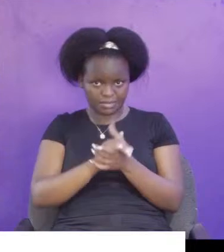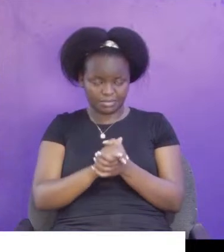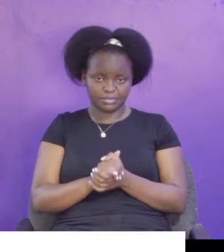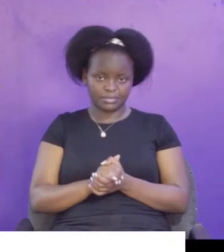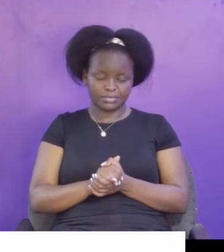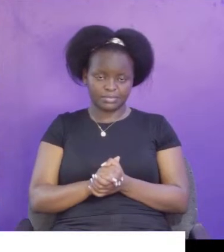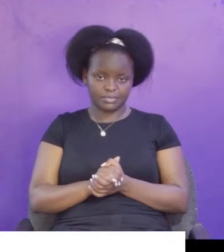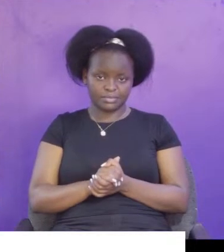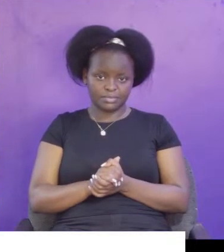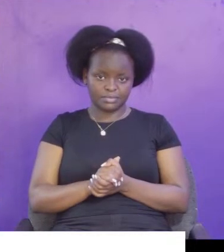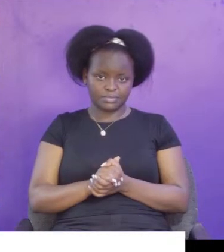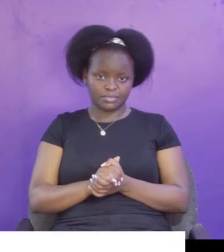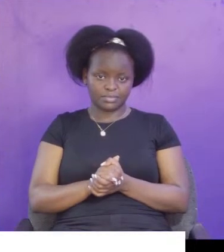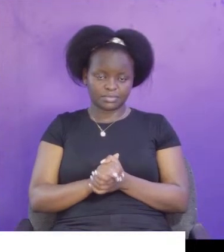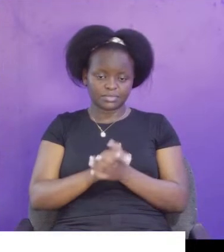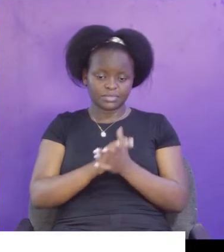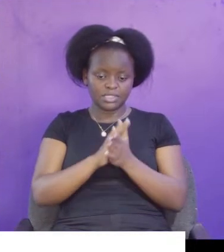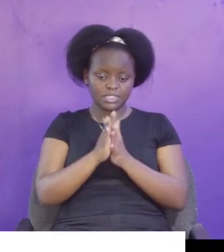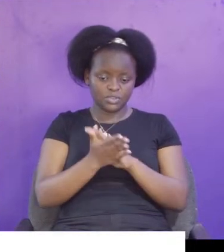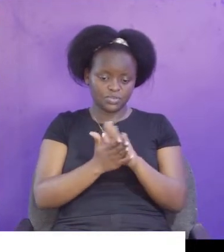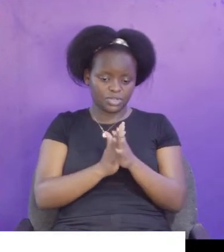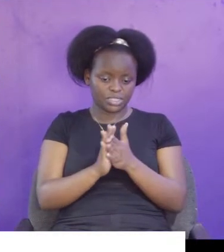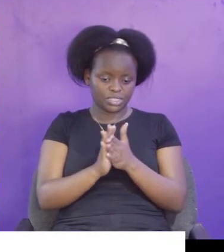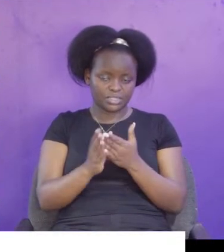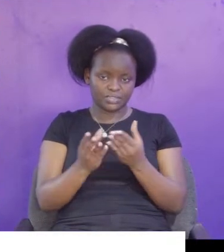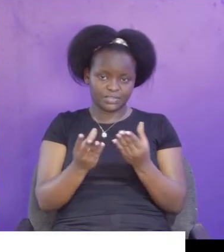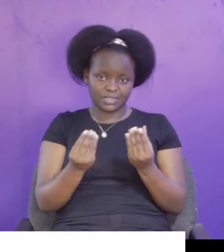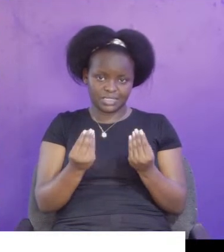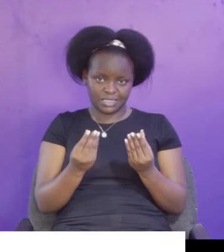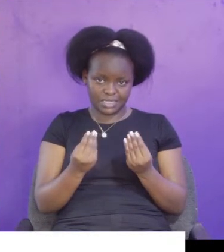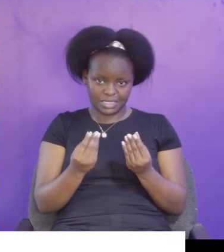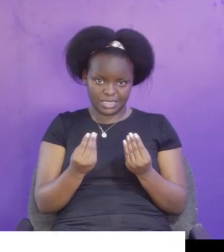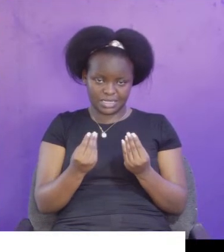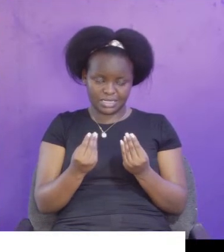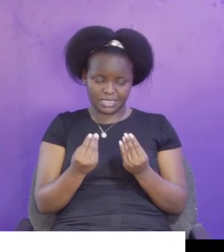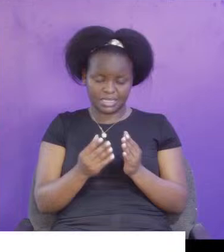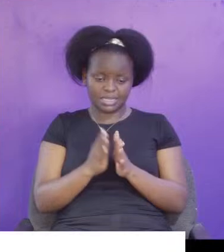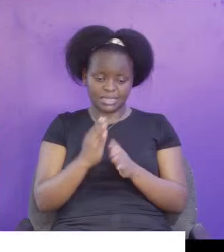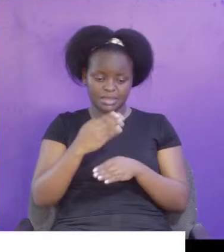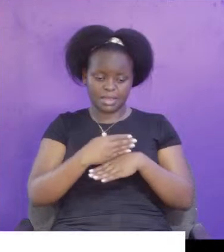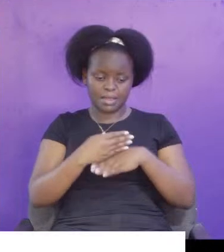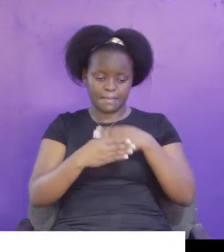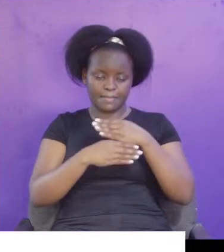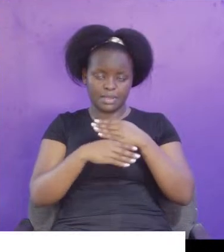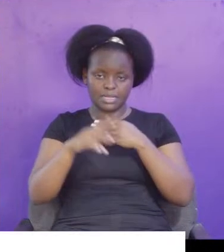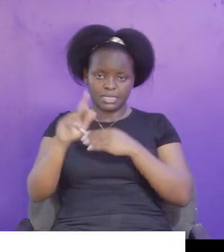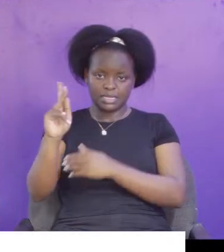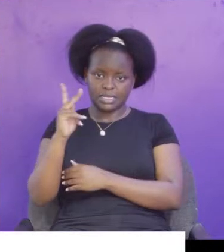to forgive easily and build together Kenya.